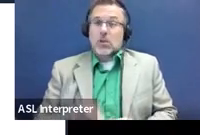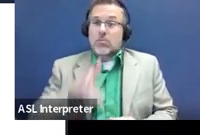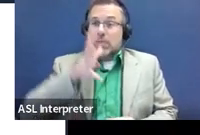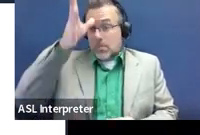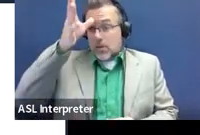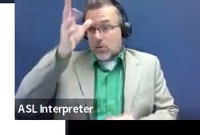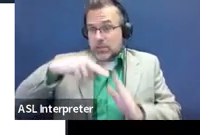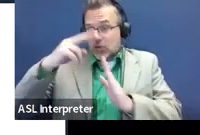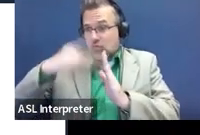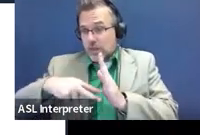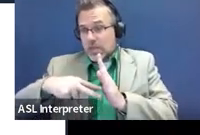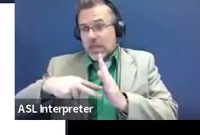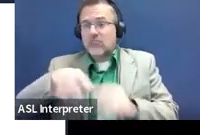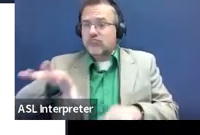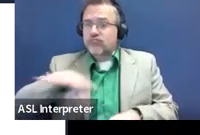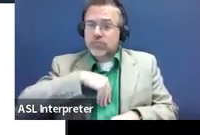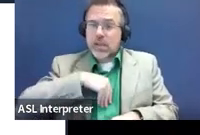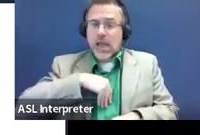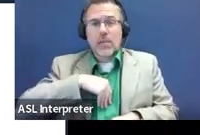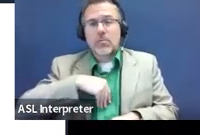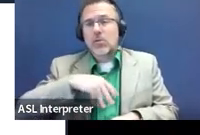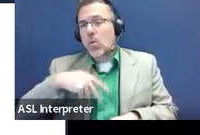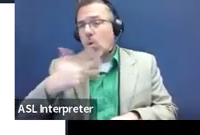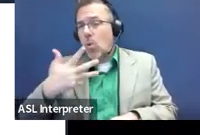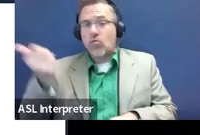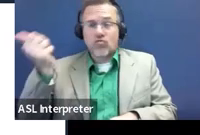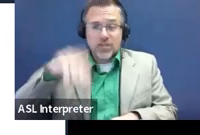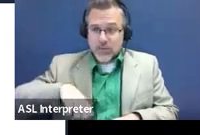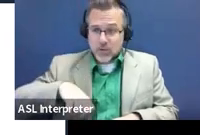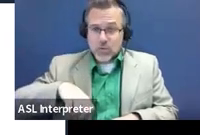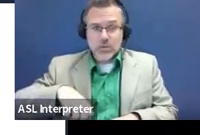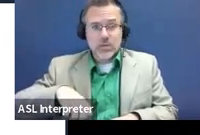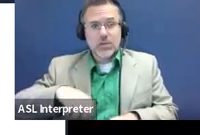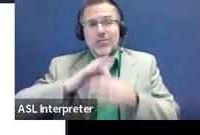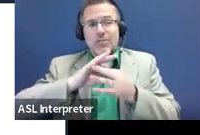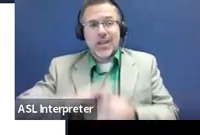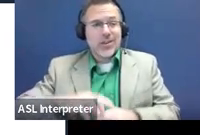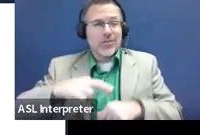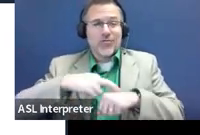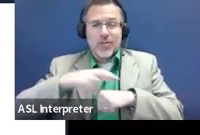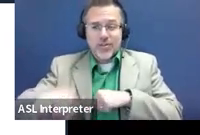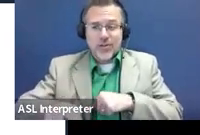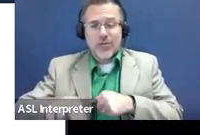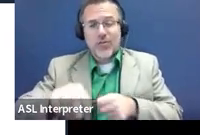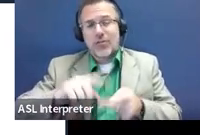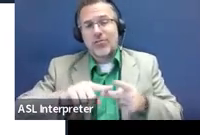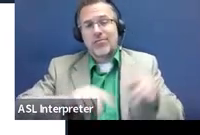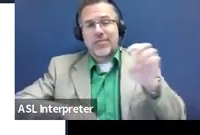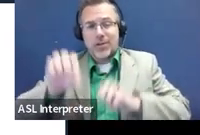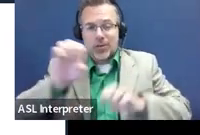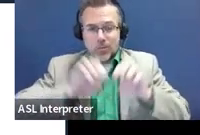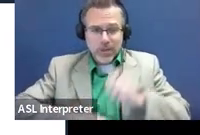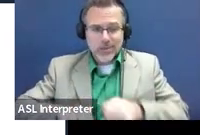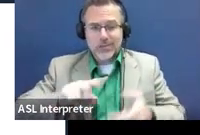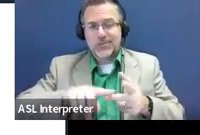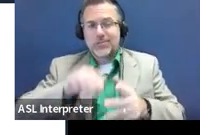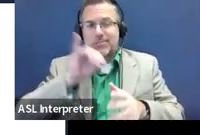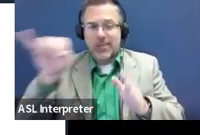actions, and it can be around any of these things: referral, evaluation, identification, programming,